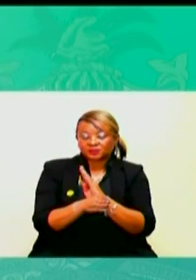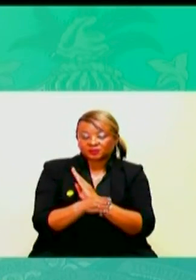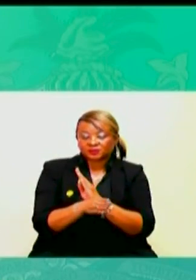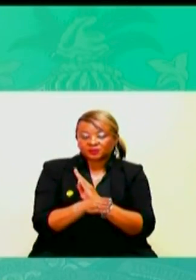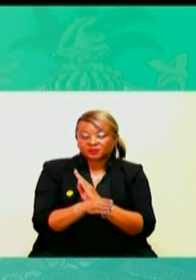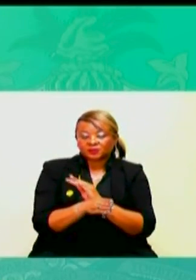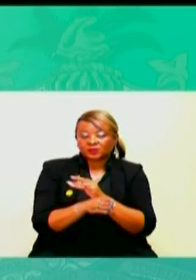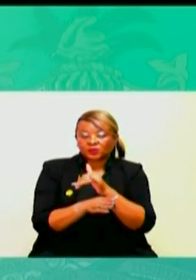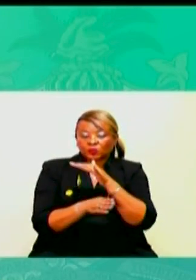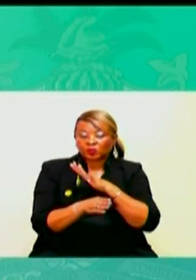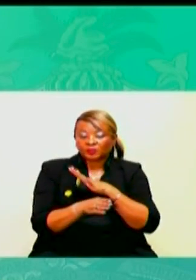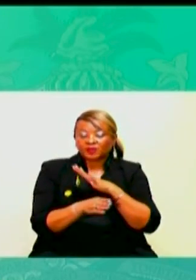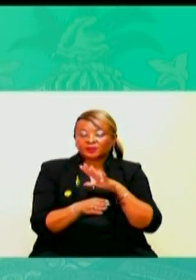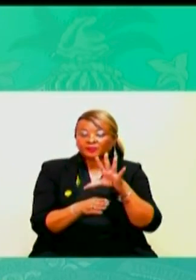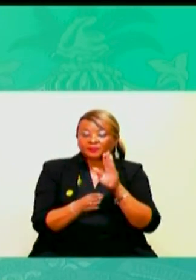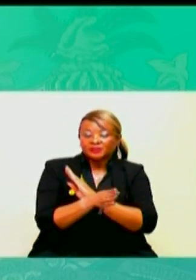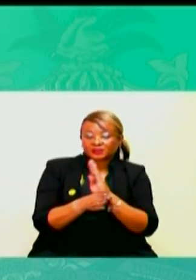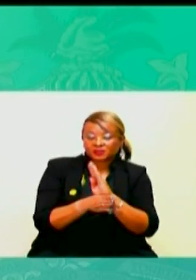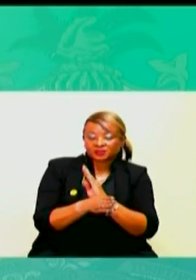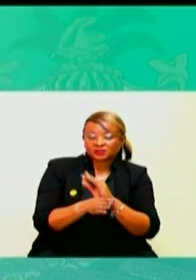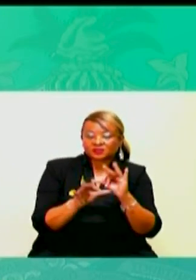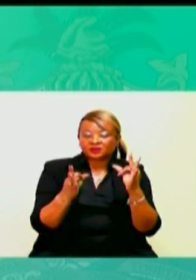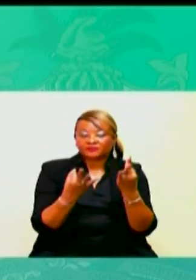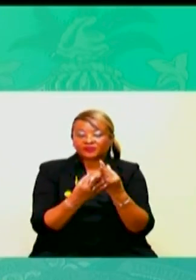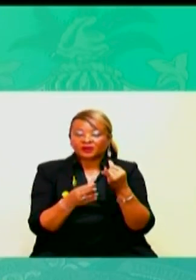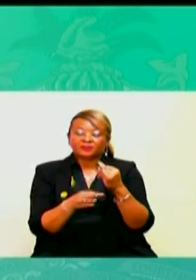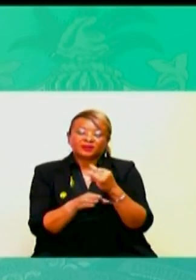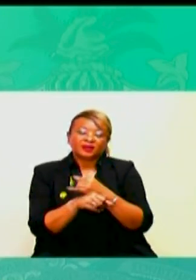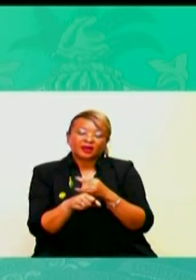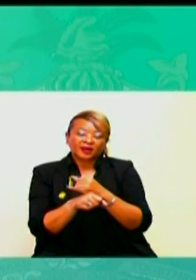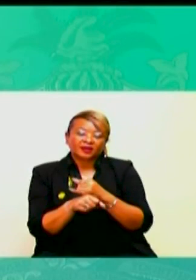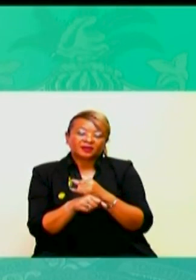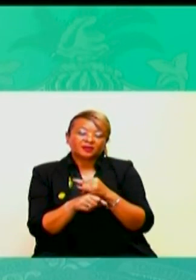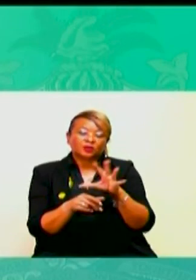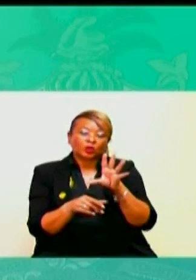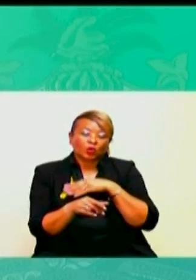women business, youth-owned business, and family island-owned business was presented.